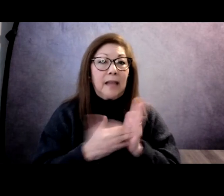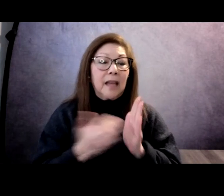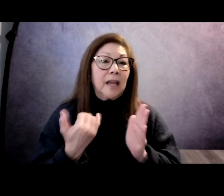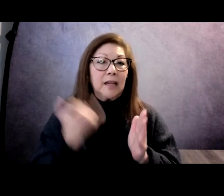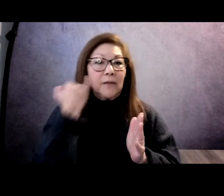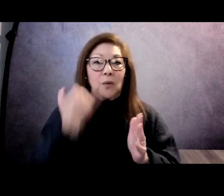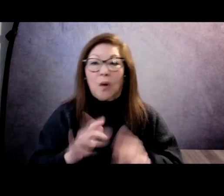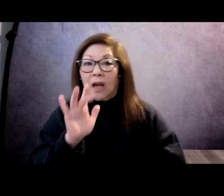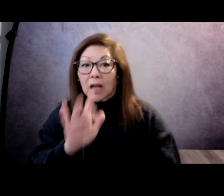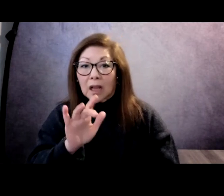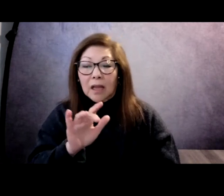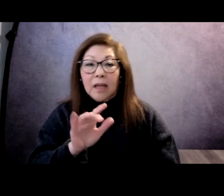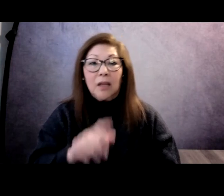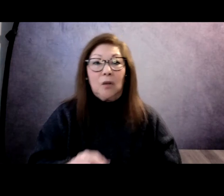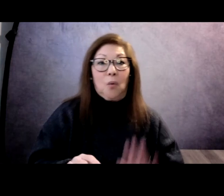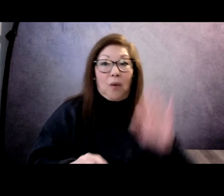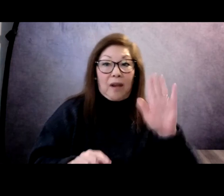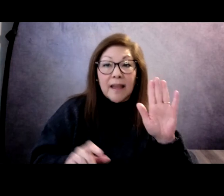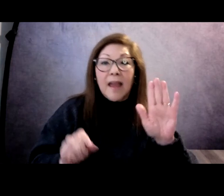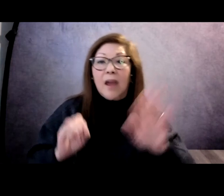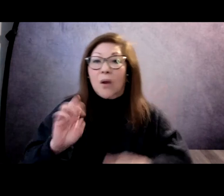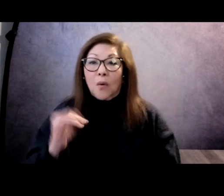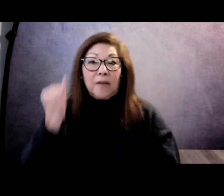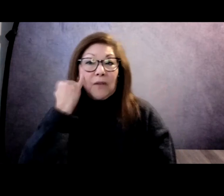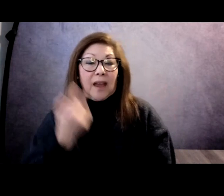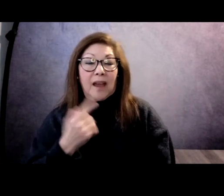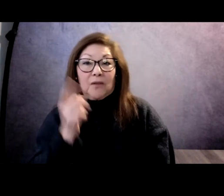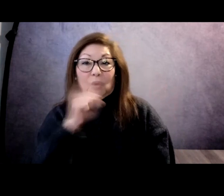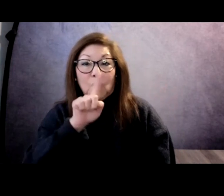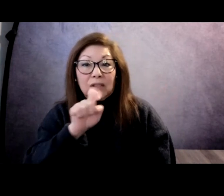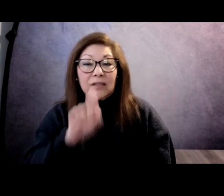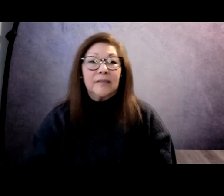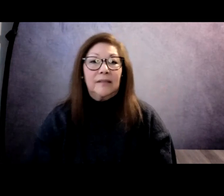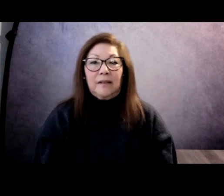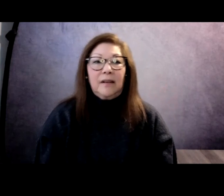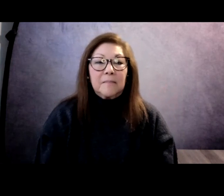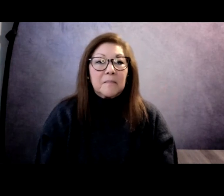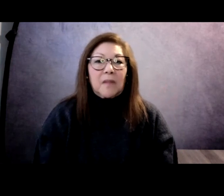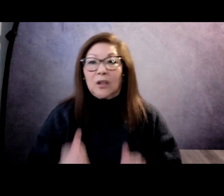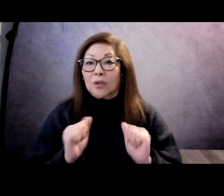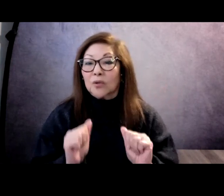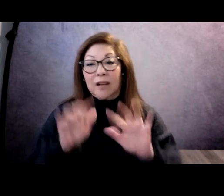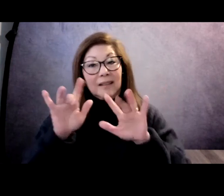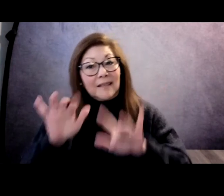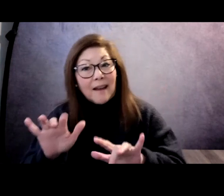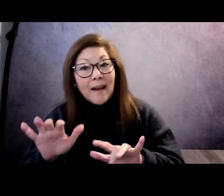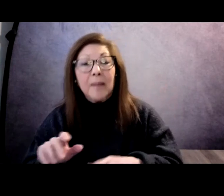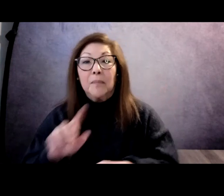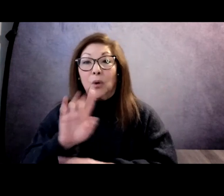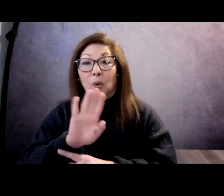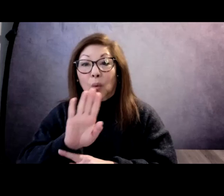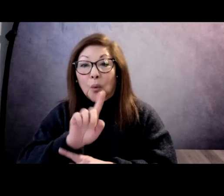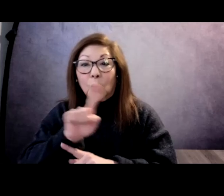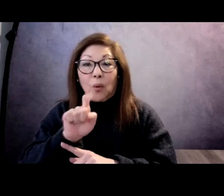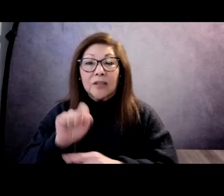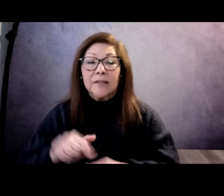click on raise hand in case you have a question and are trying to type it out. And